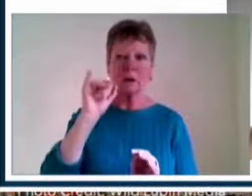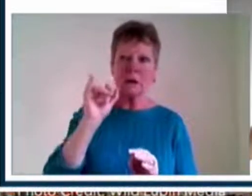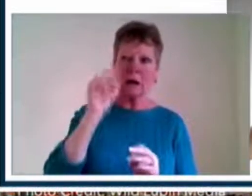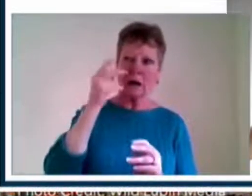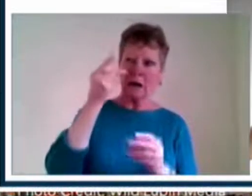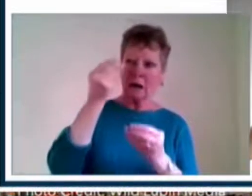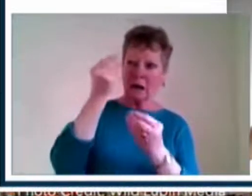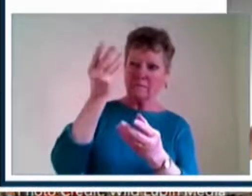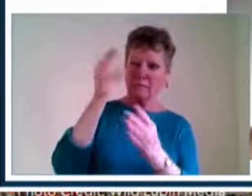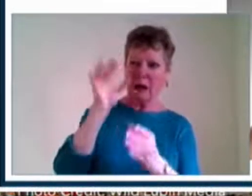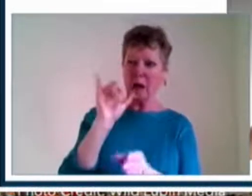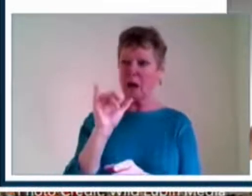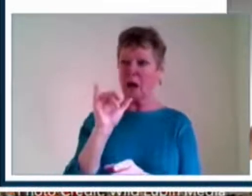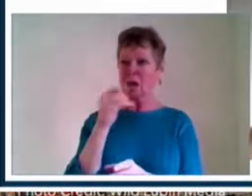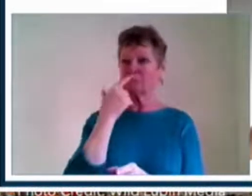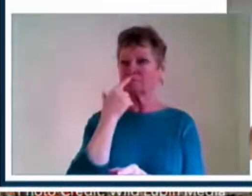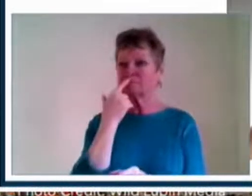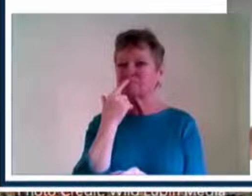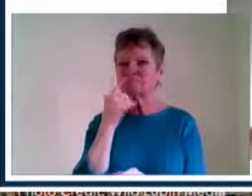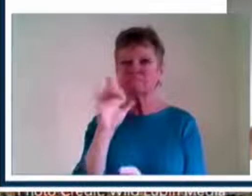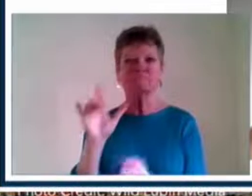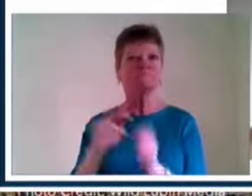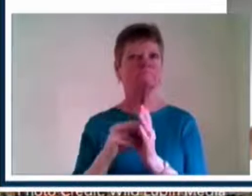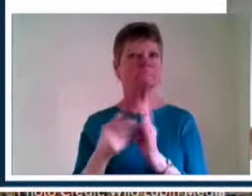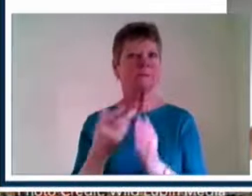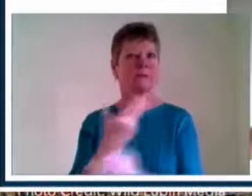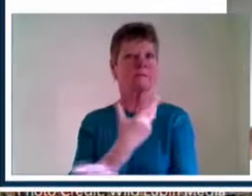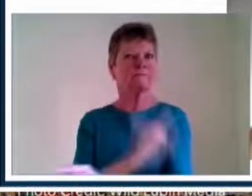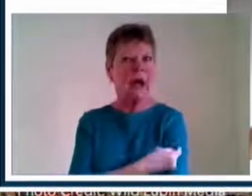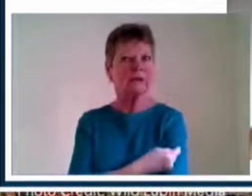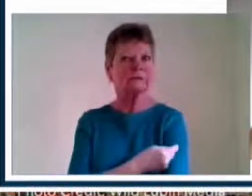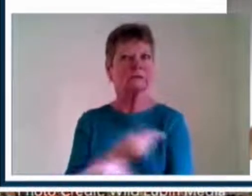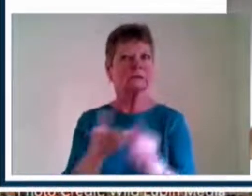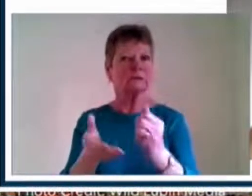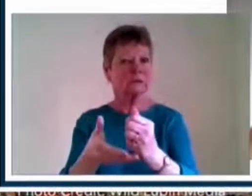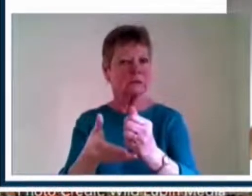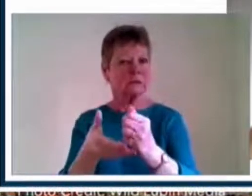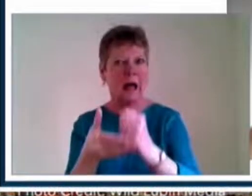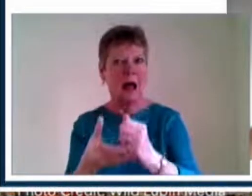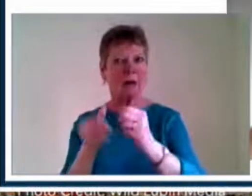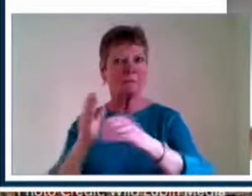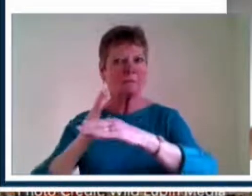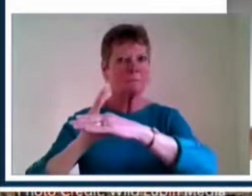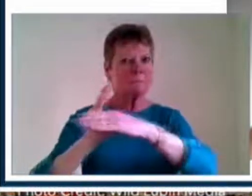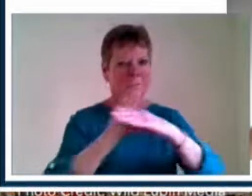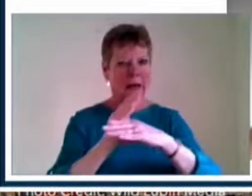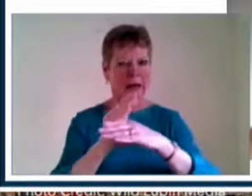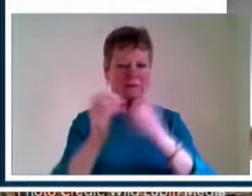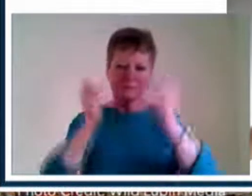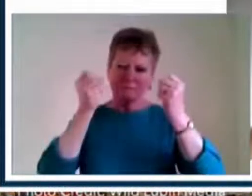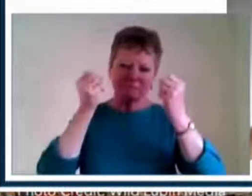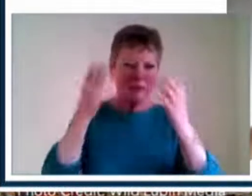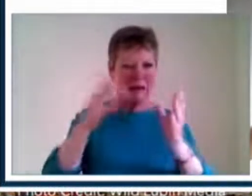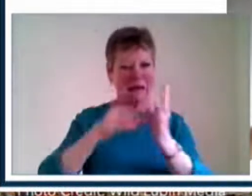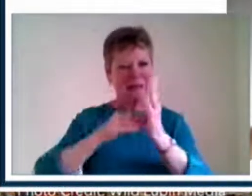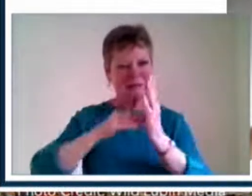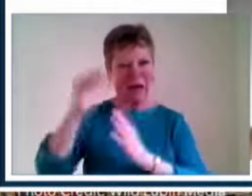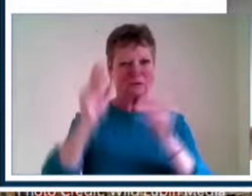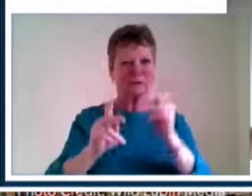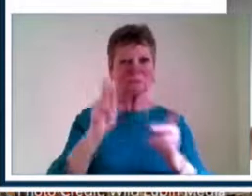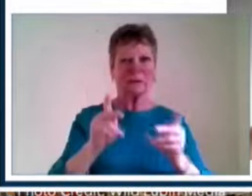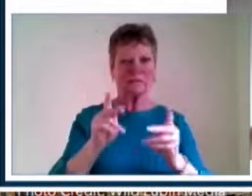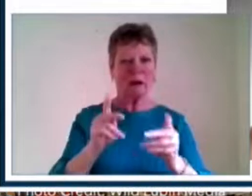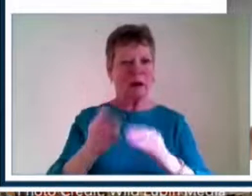us. It tells us that vaccines are protecting hundreds of thousands of people in this province from being hospitalized or dying